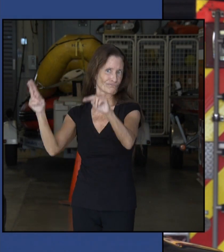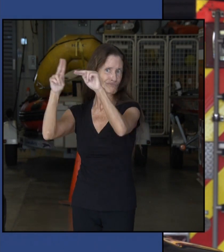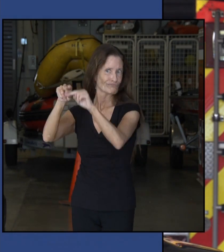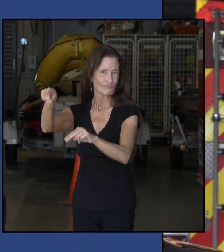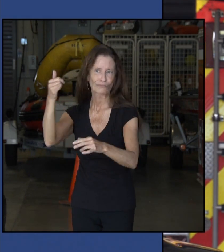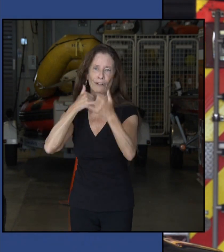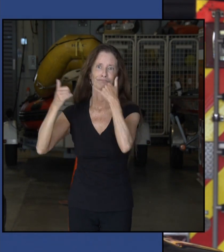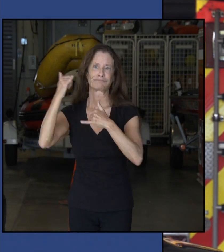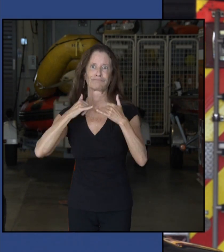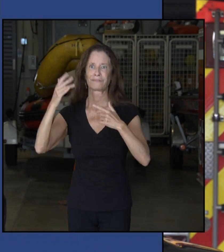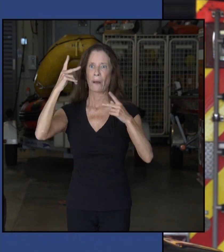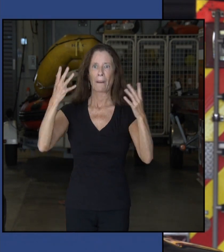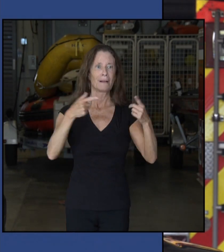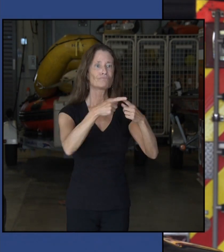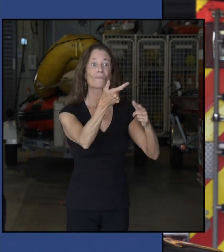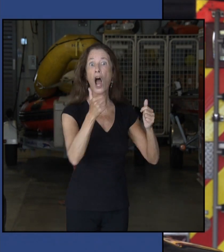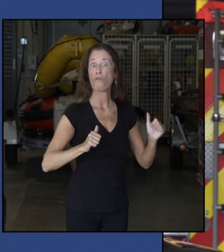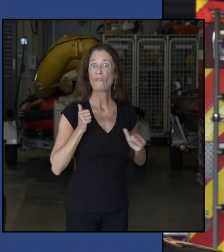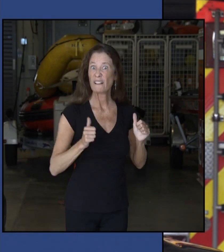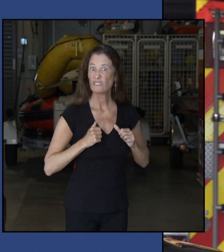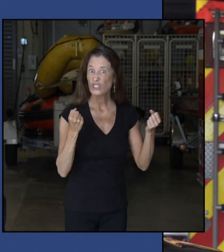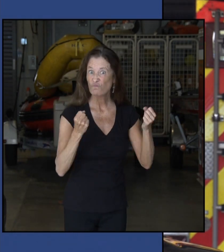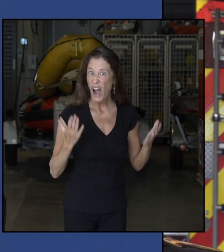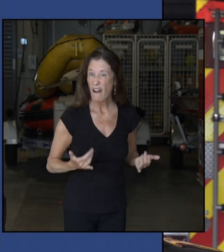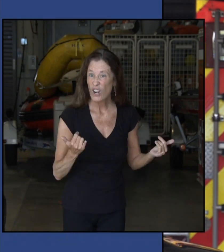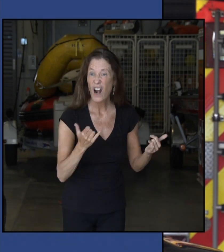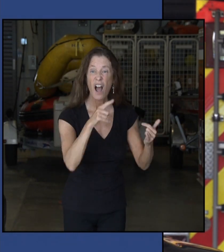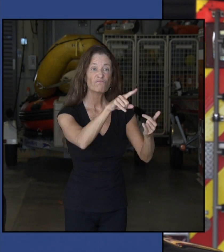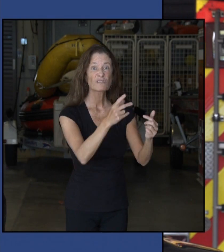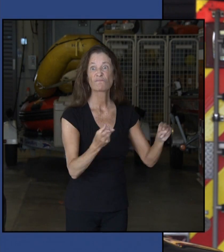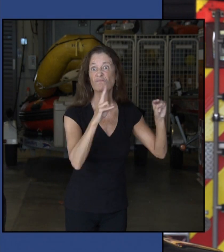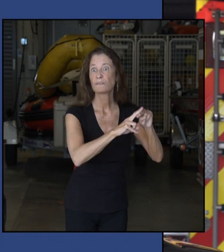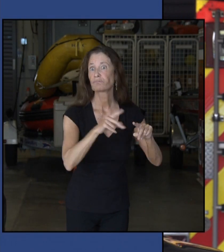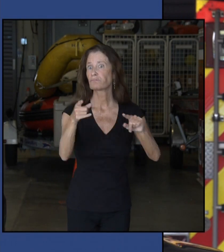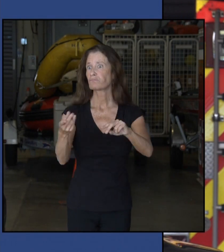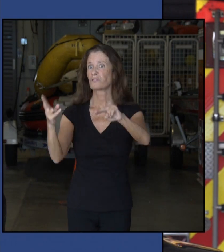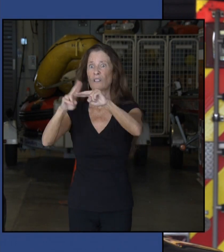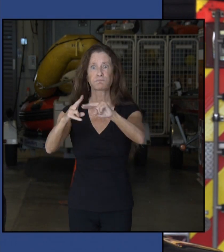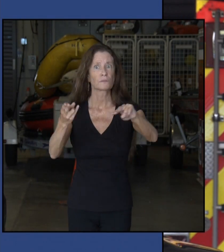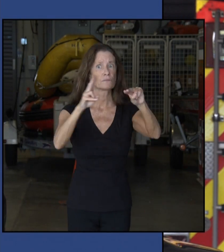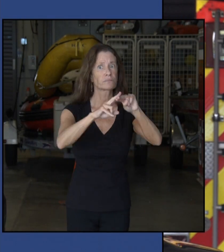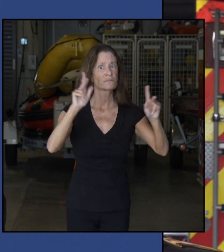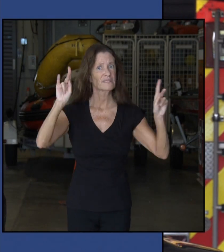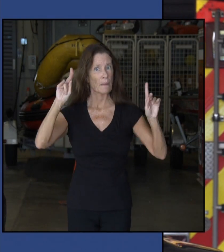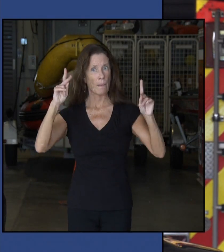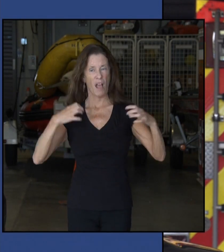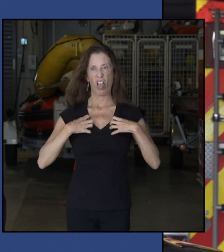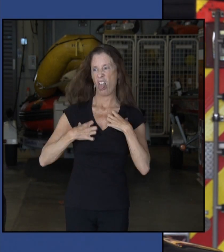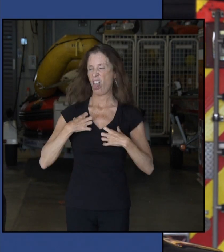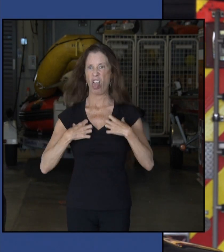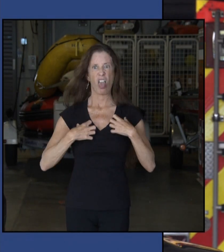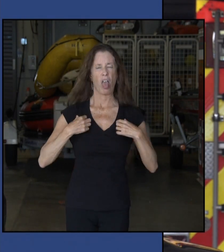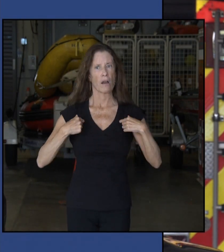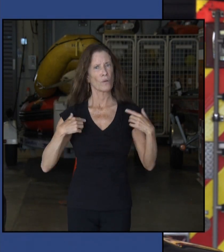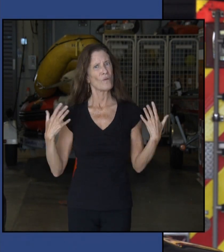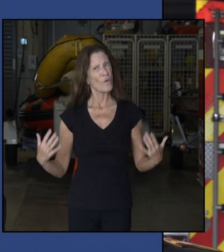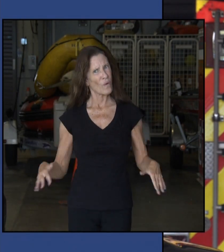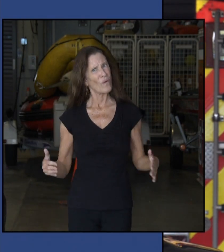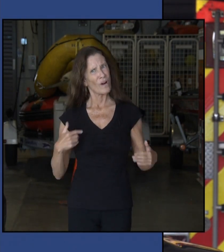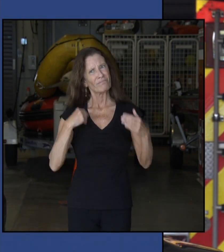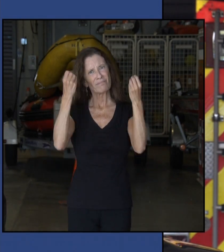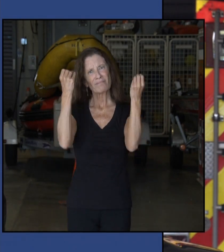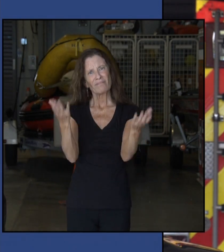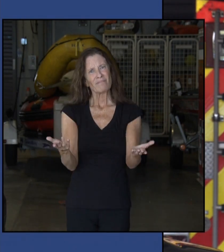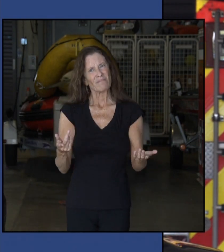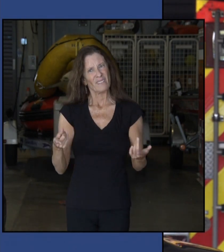reports and moving violations. My intent here is not to sound overly somber, but to report to you the facts on the ground as we